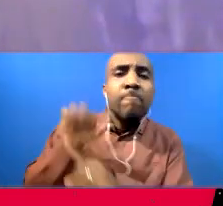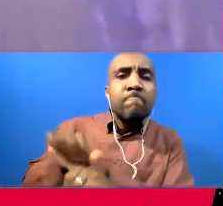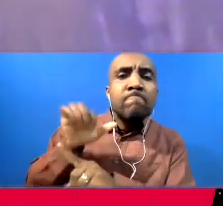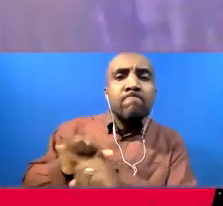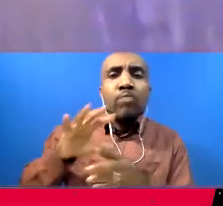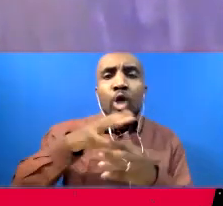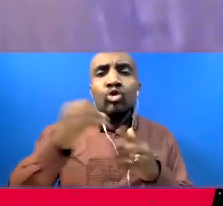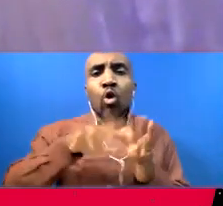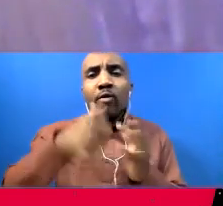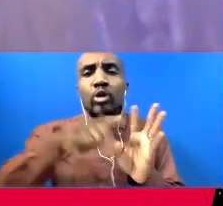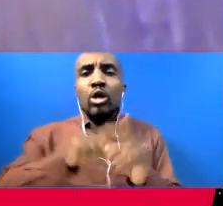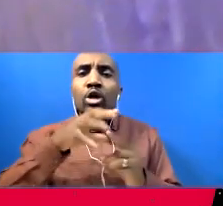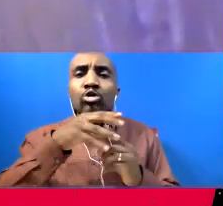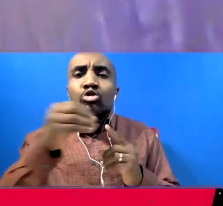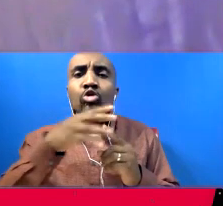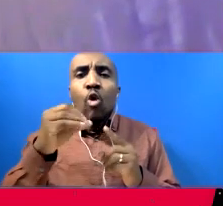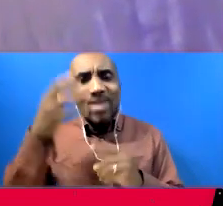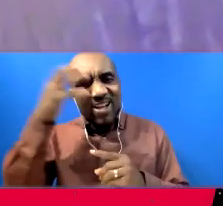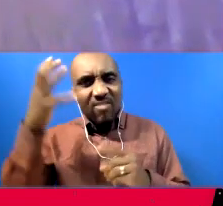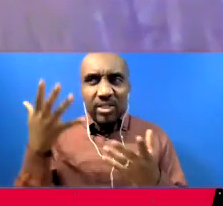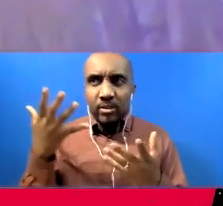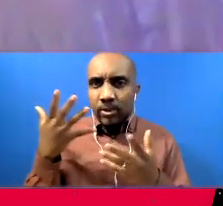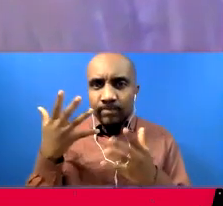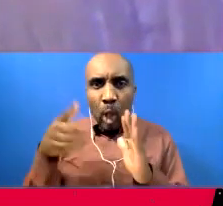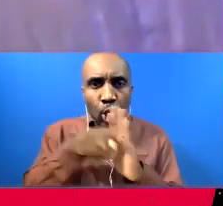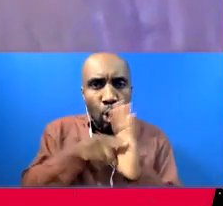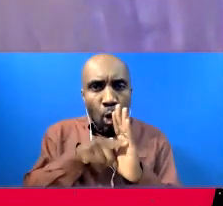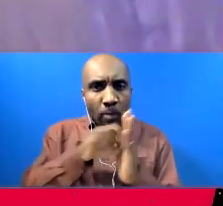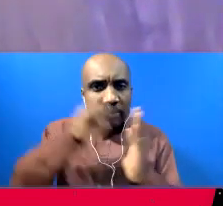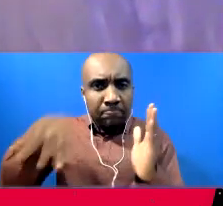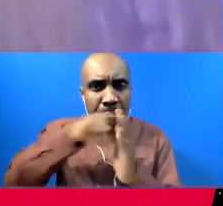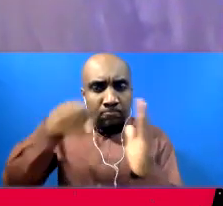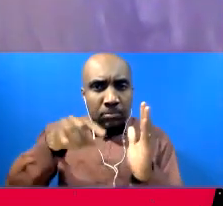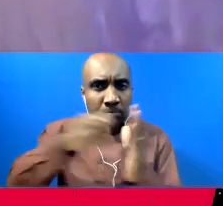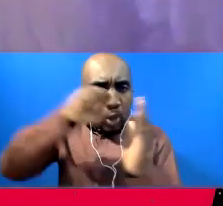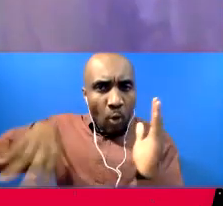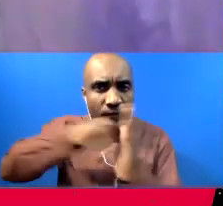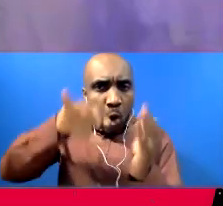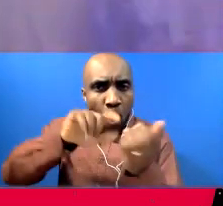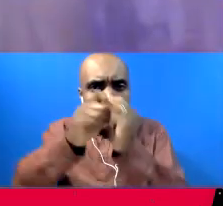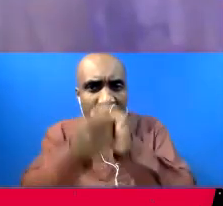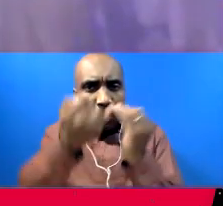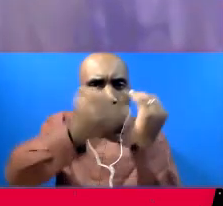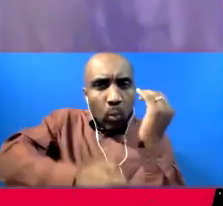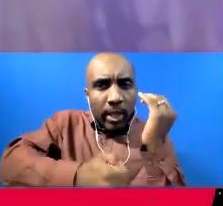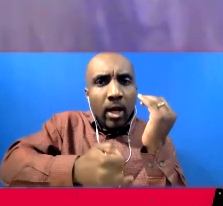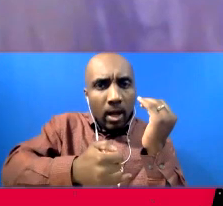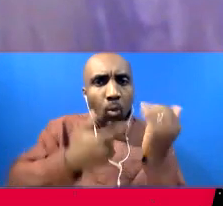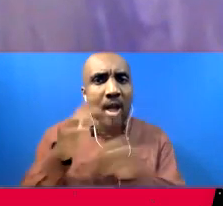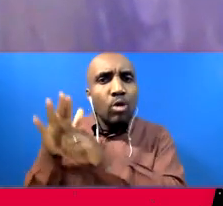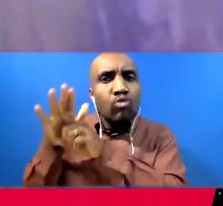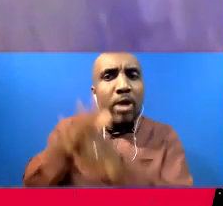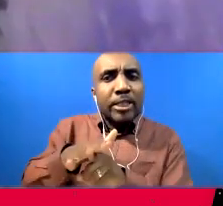Tory government's been chipping away at our right to protest for the past decade, using racism to push through